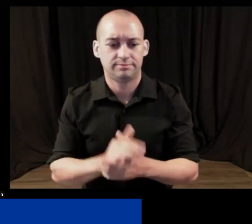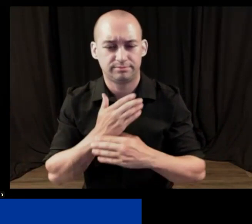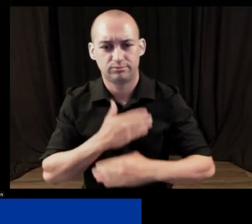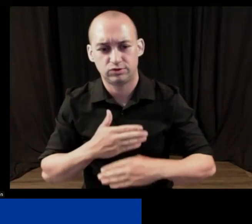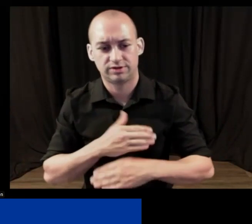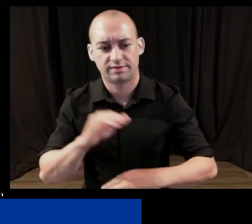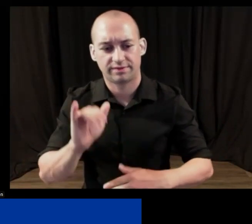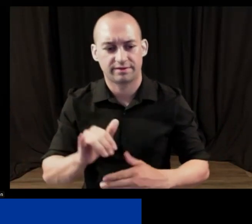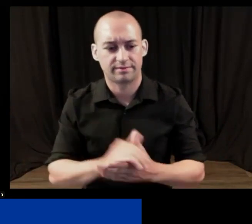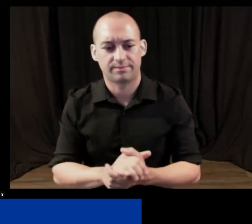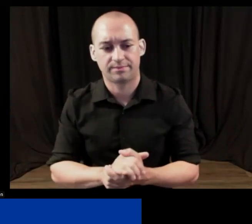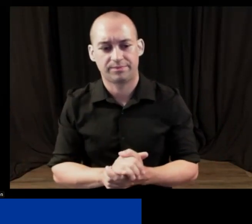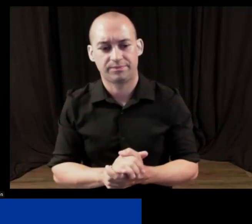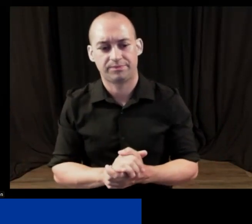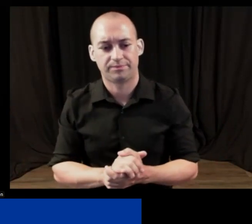we have,